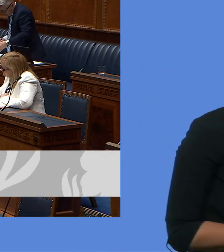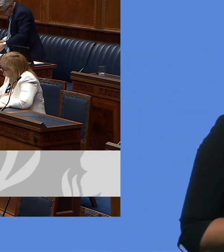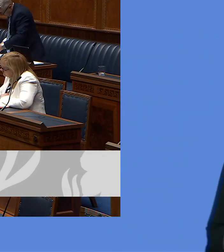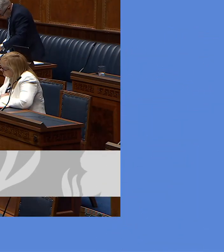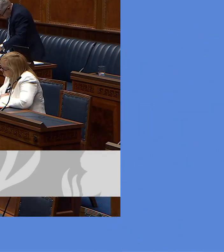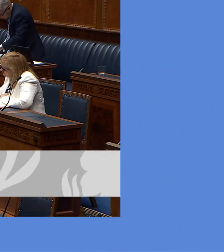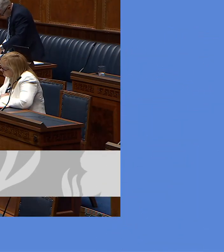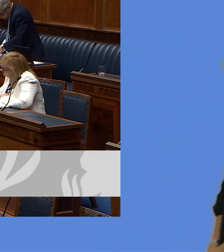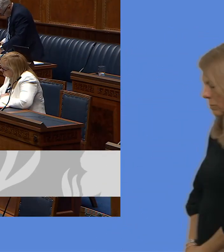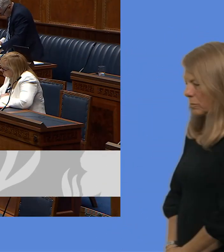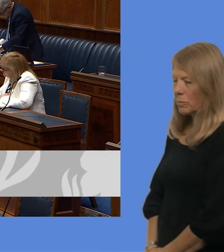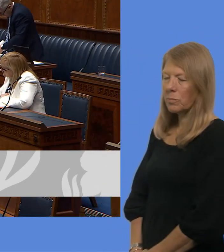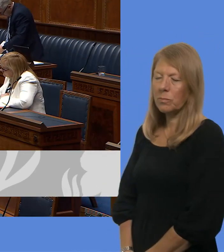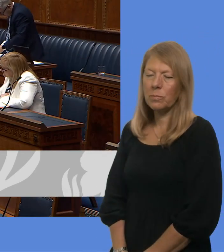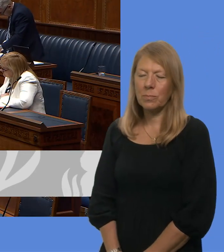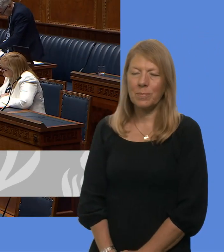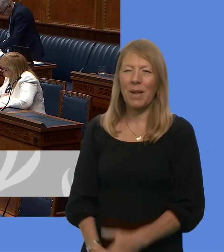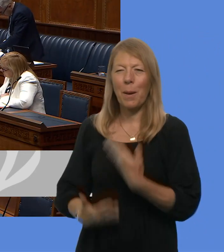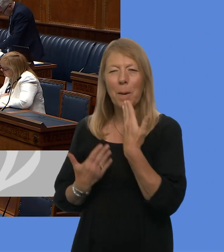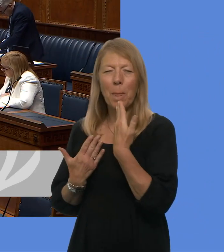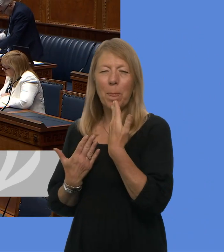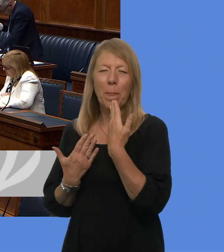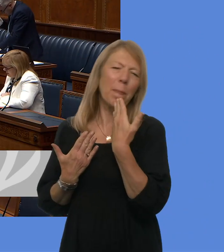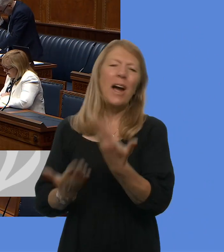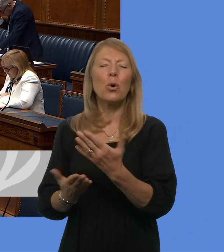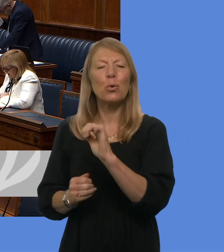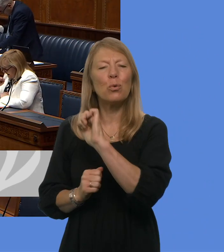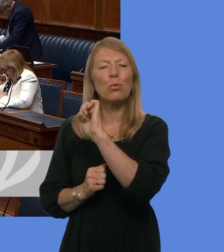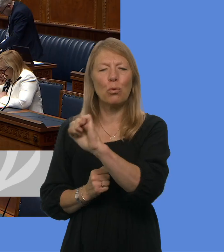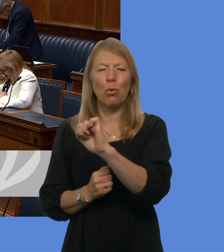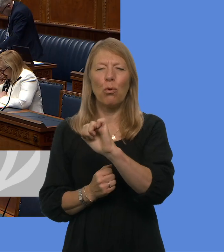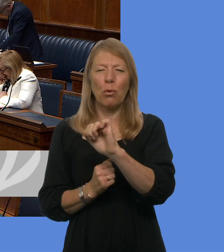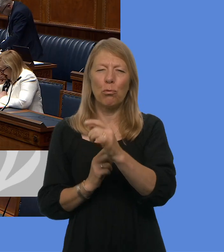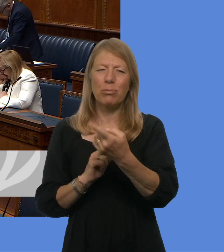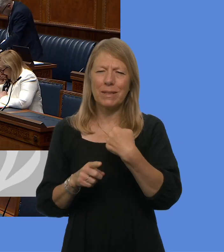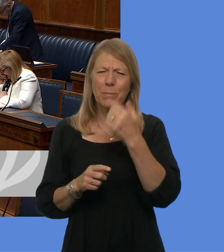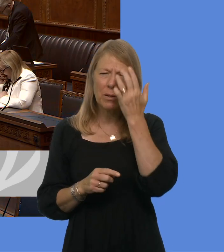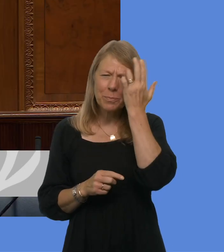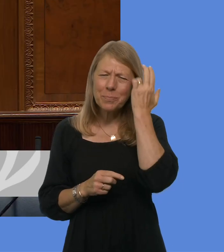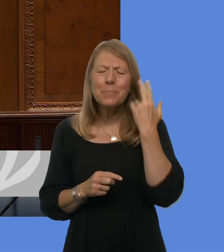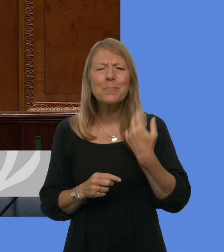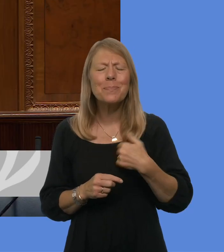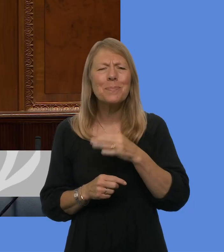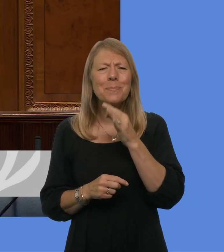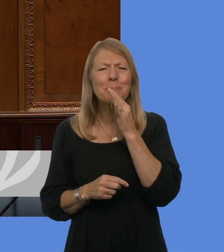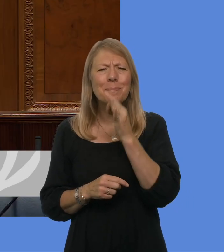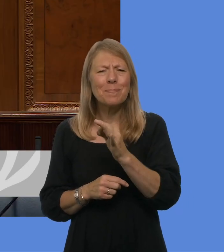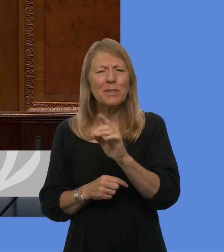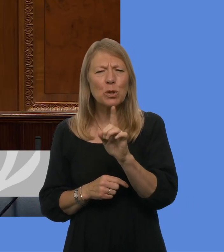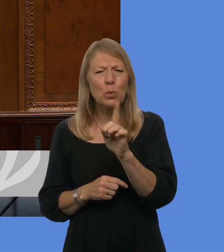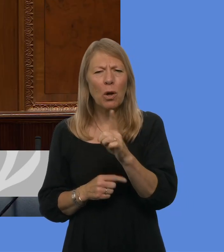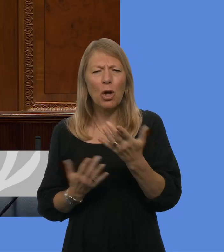Speaker. I'm very grateful to the Minister for that response. Could he provide some additional information? What is the current position regarding